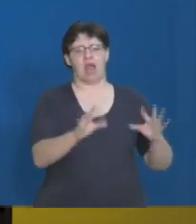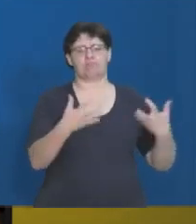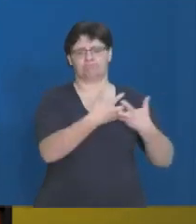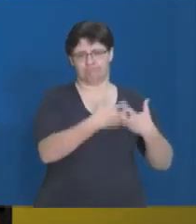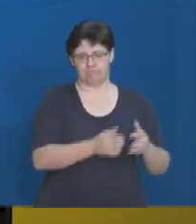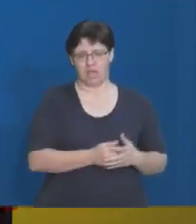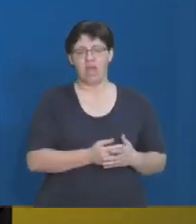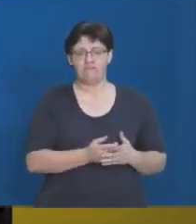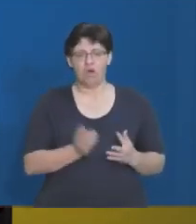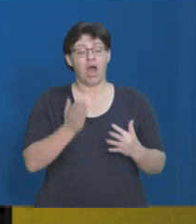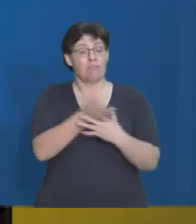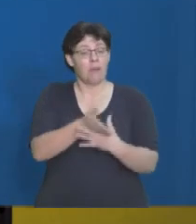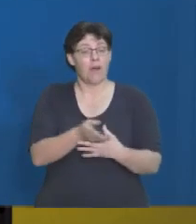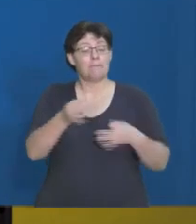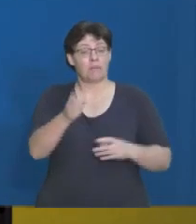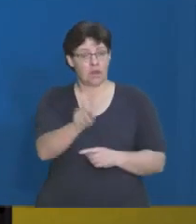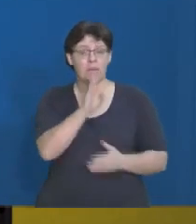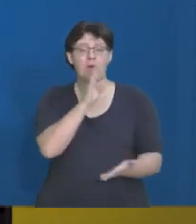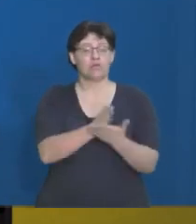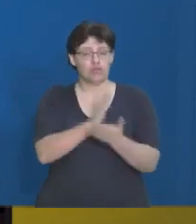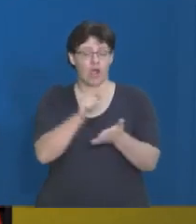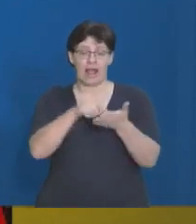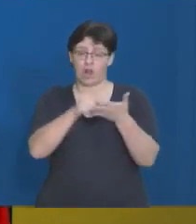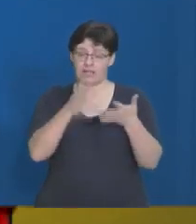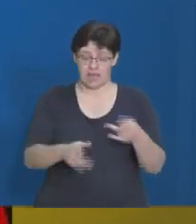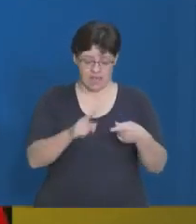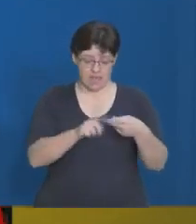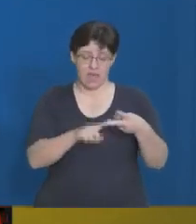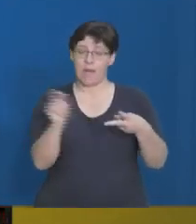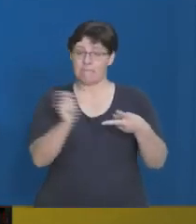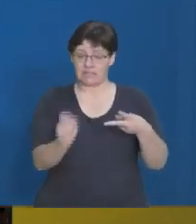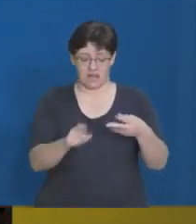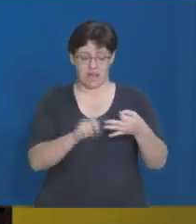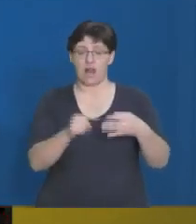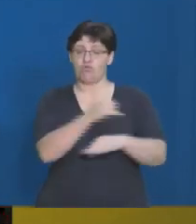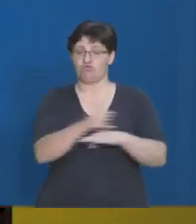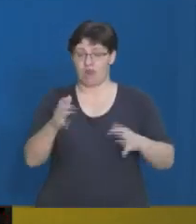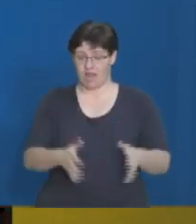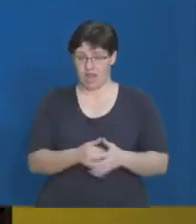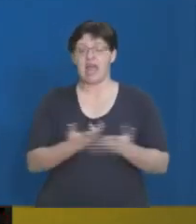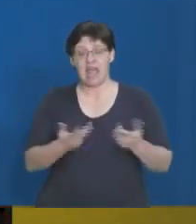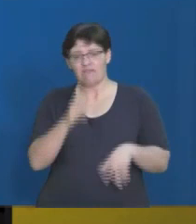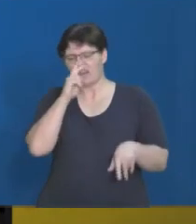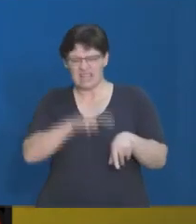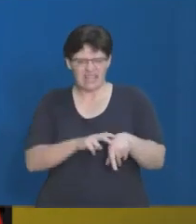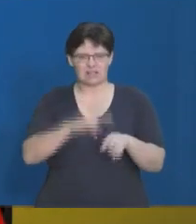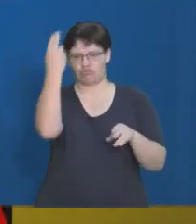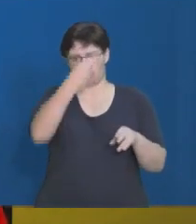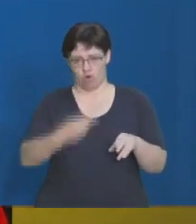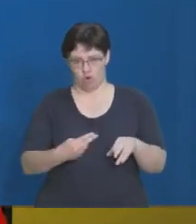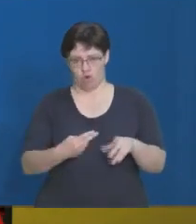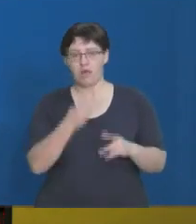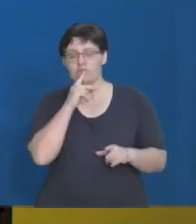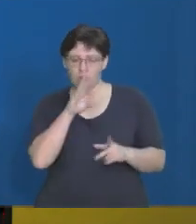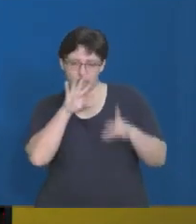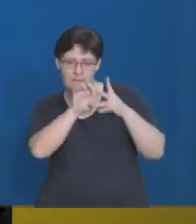And as you enter for your paper 1, make sure you've got your calculator, you've got your pencil and your ruler, just in case there are any diagrams that you might